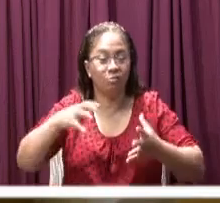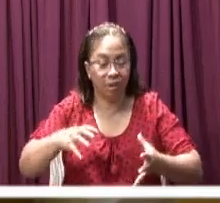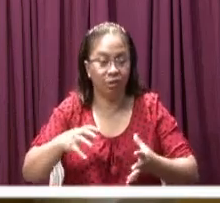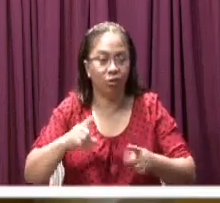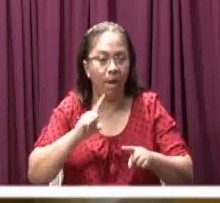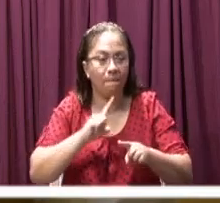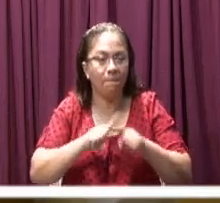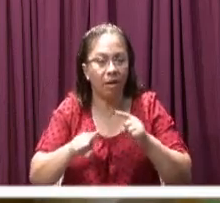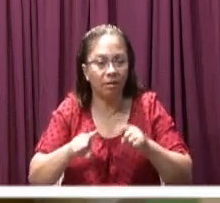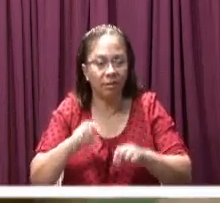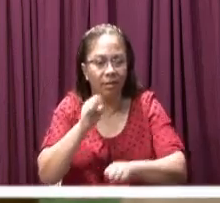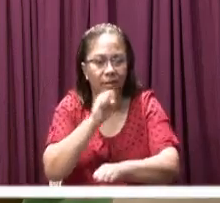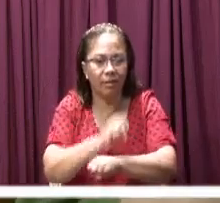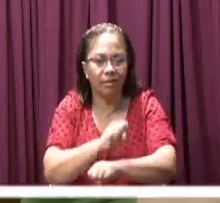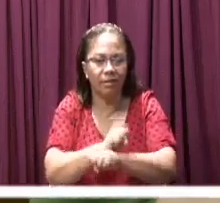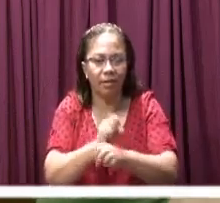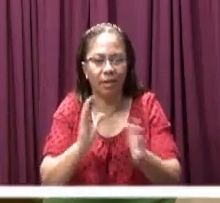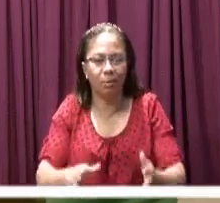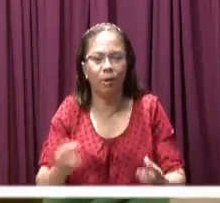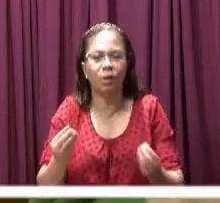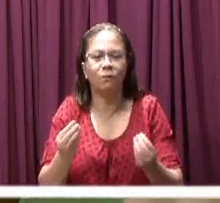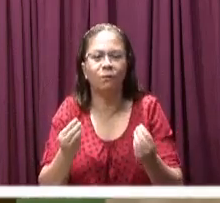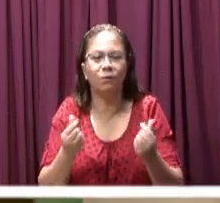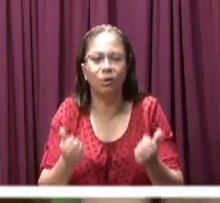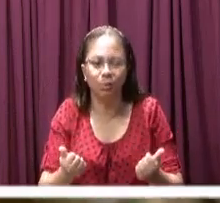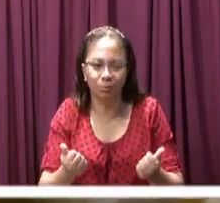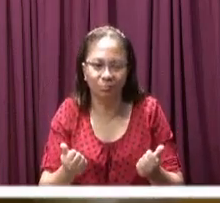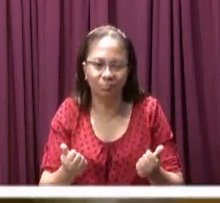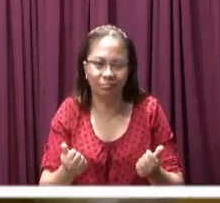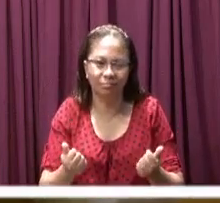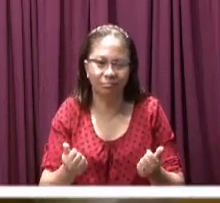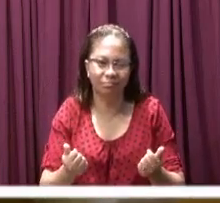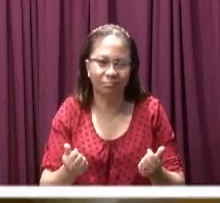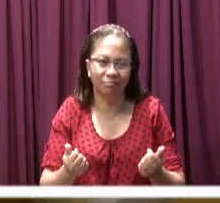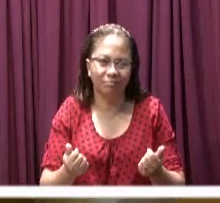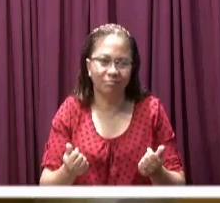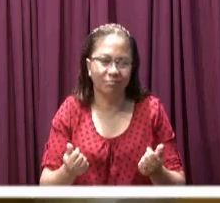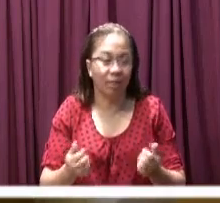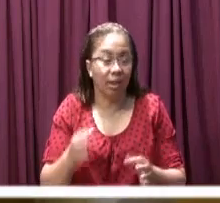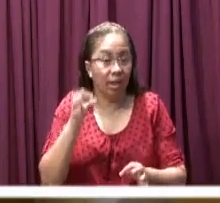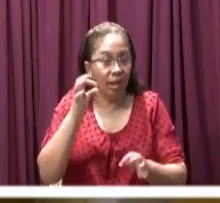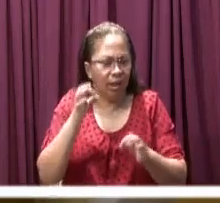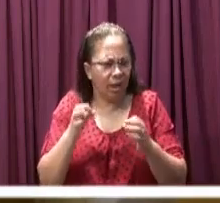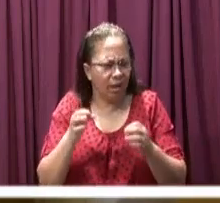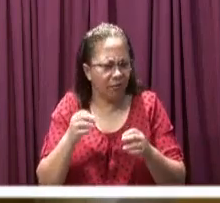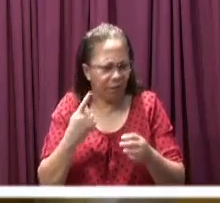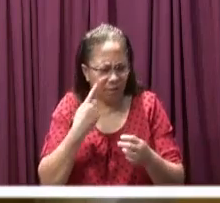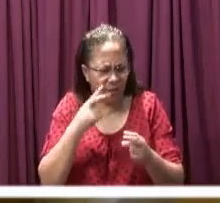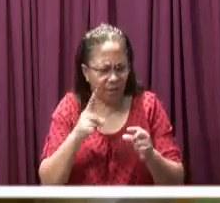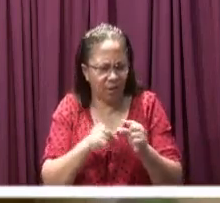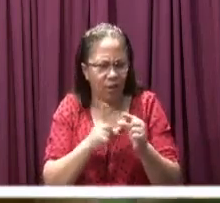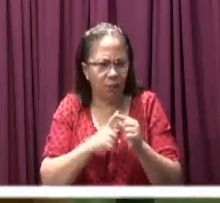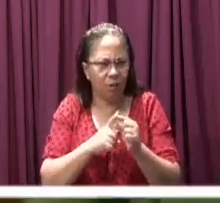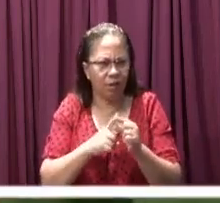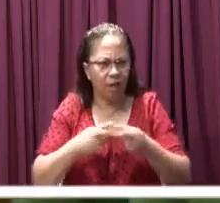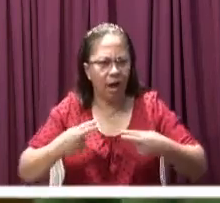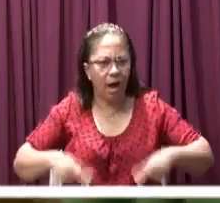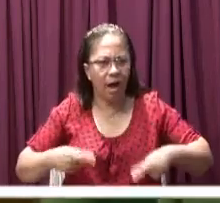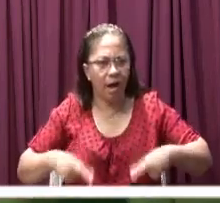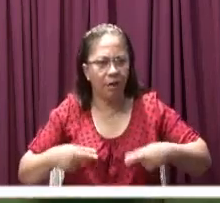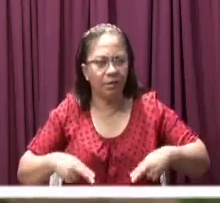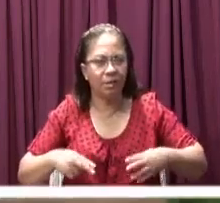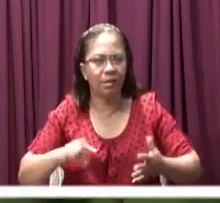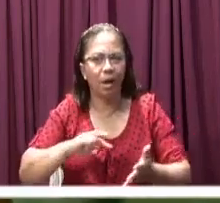now. First, the image was sheep and shepherd. Now it's harvest. And anytime you see harvest in the gospel, it's always about the